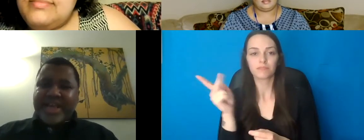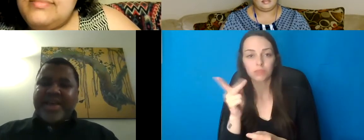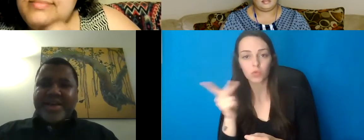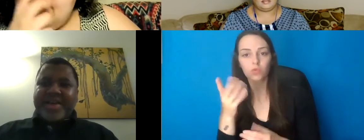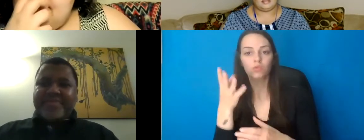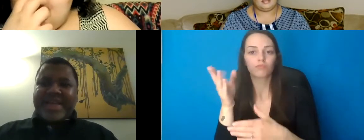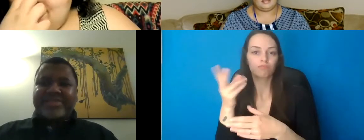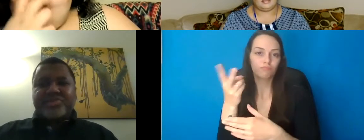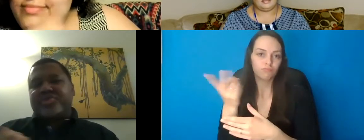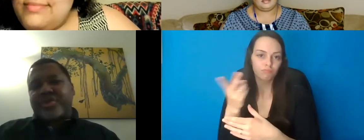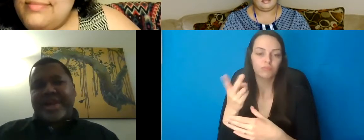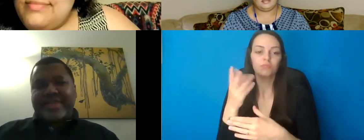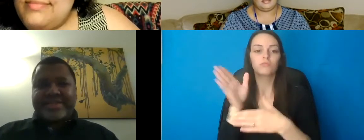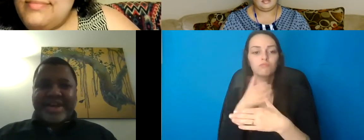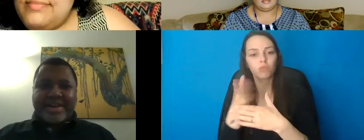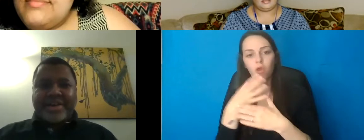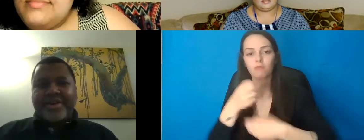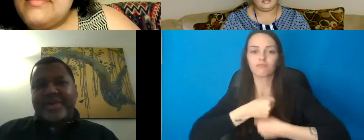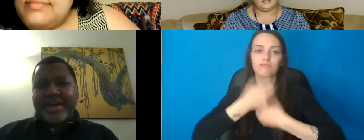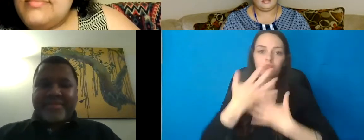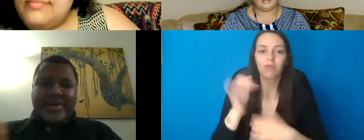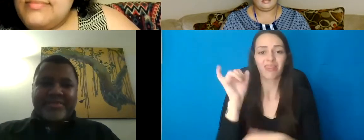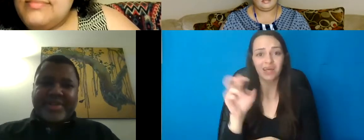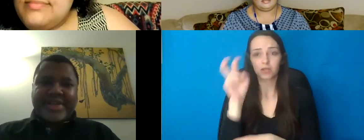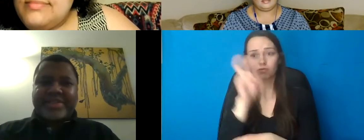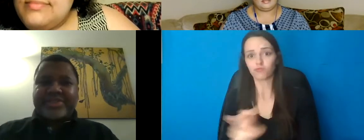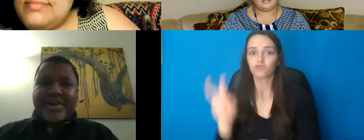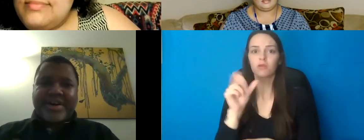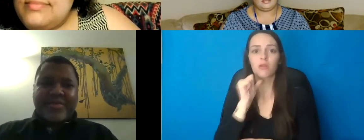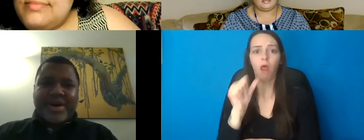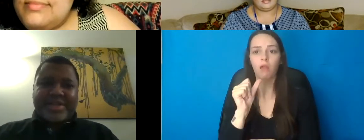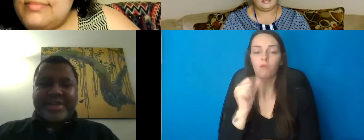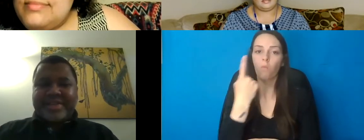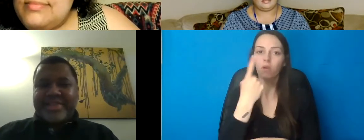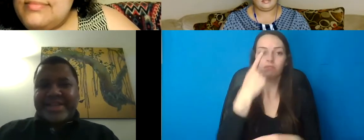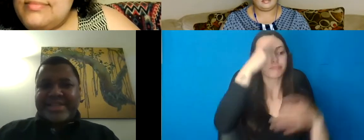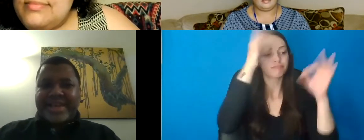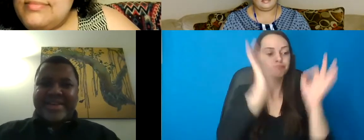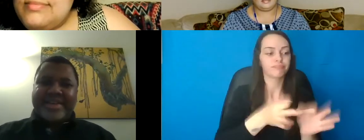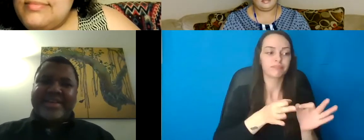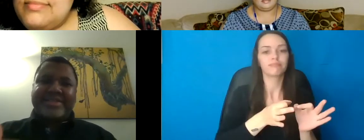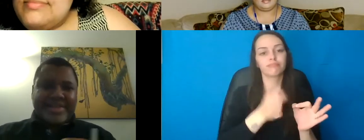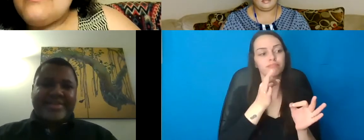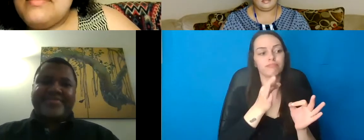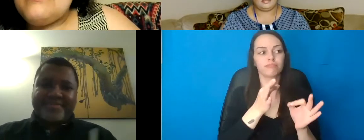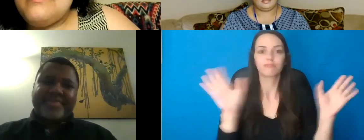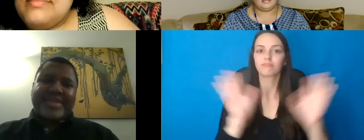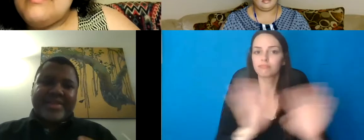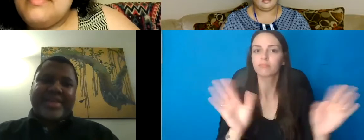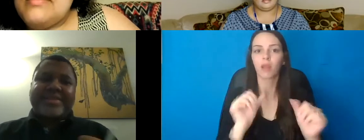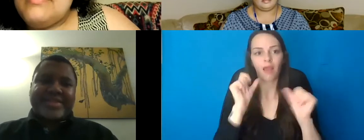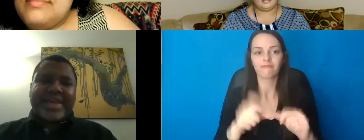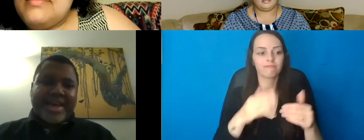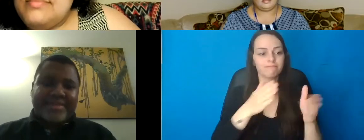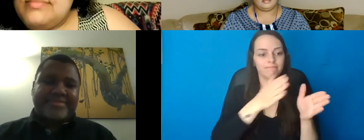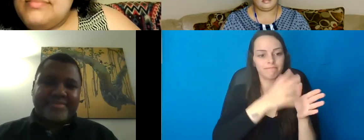is that's a journey. That's not a, okay, I'm gonna click this on, watch it, and then that's it. It's a,